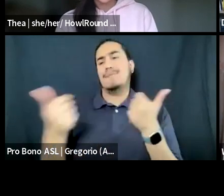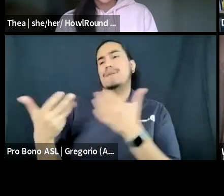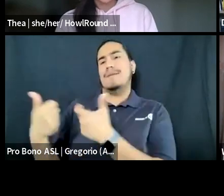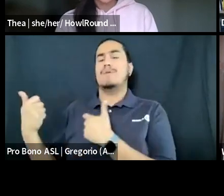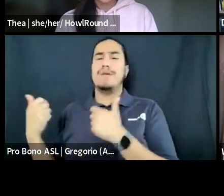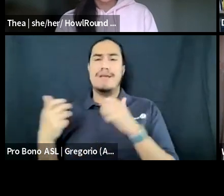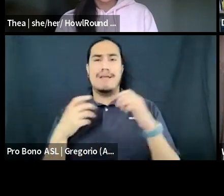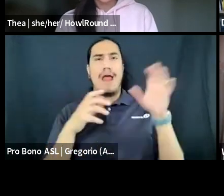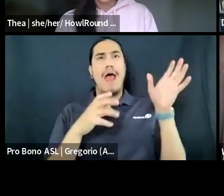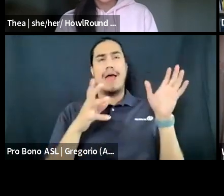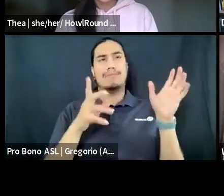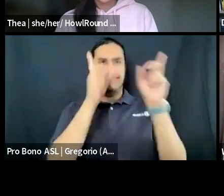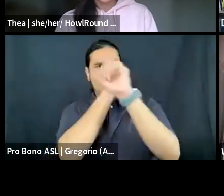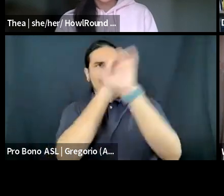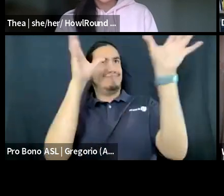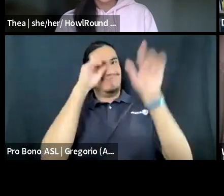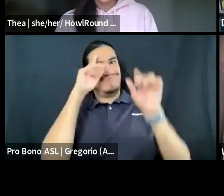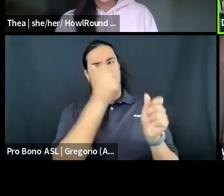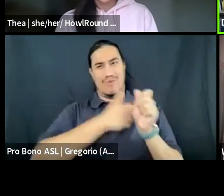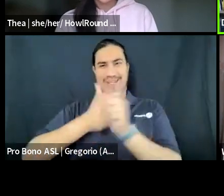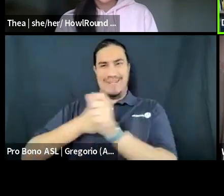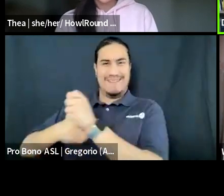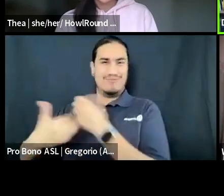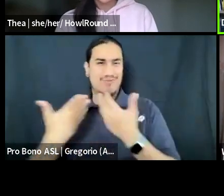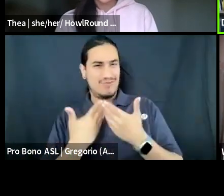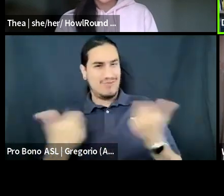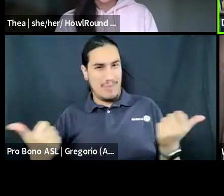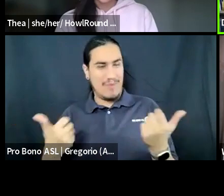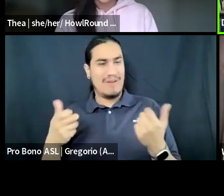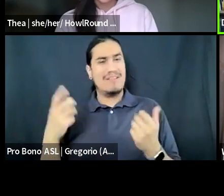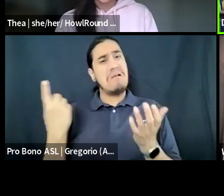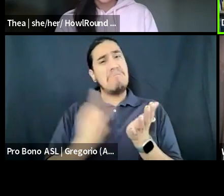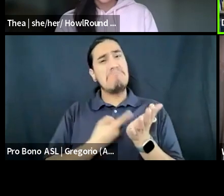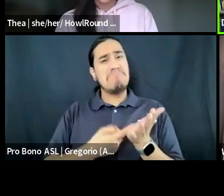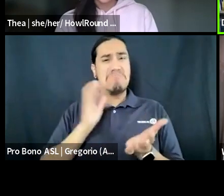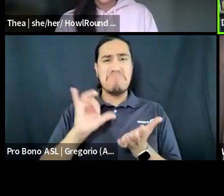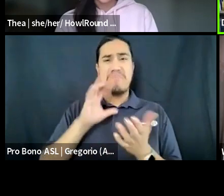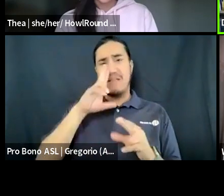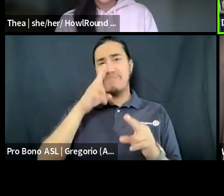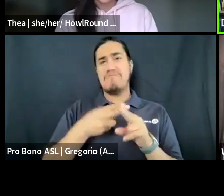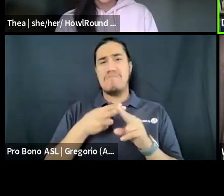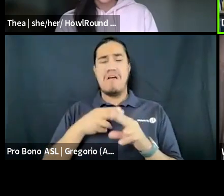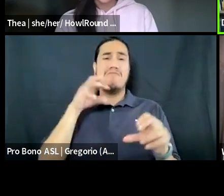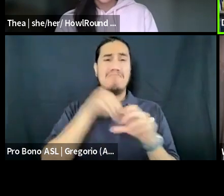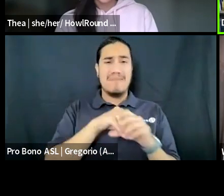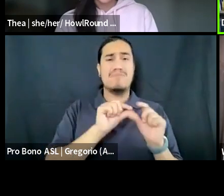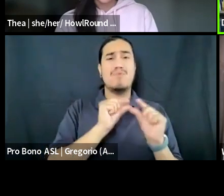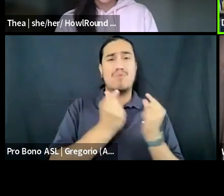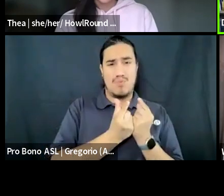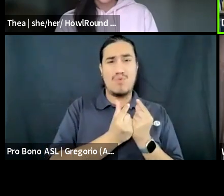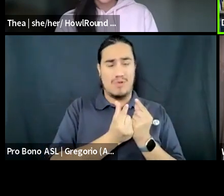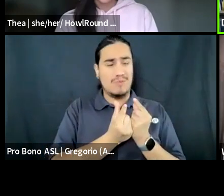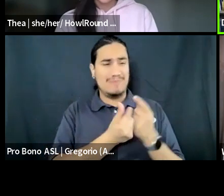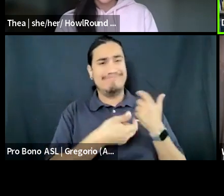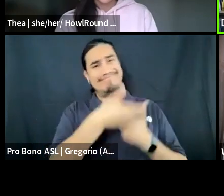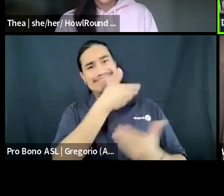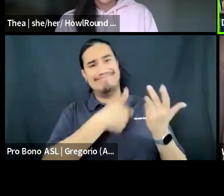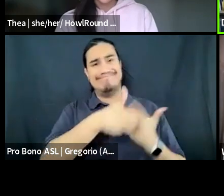type, you know, which can sometimes be fun to be in an affinity group and sort of like